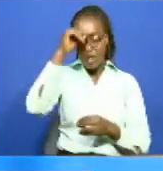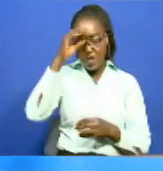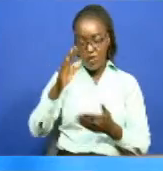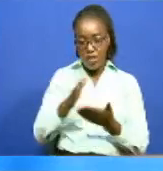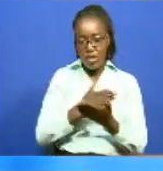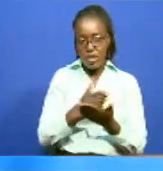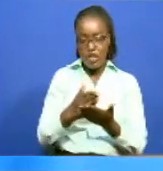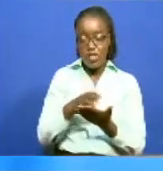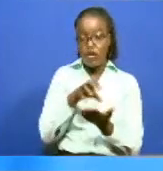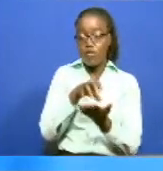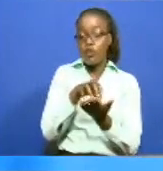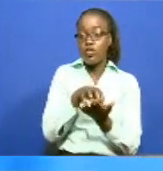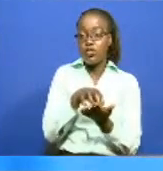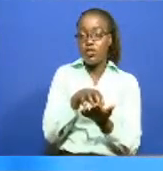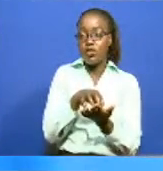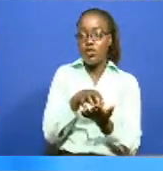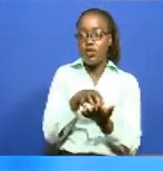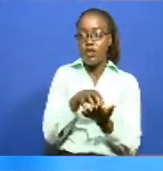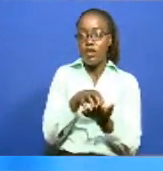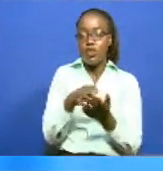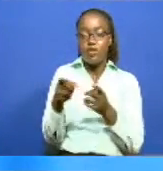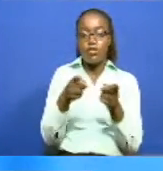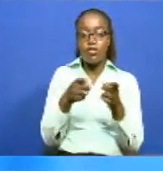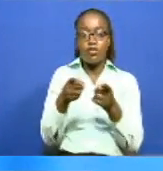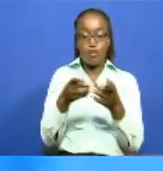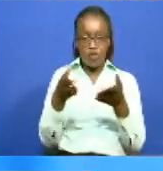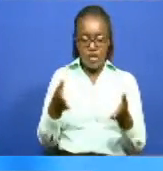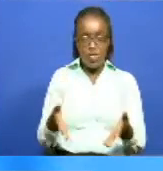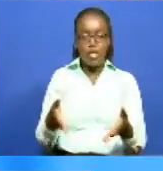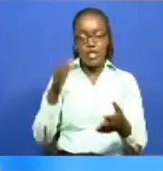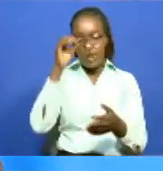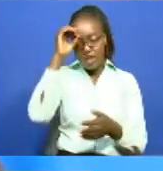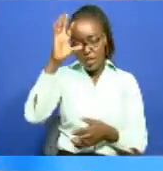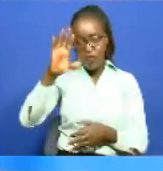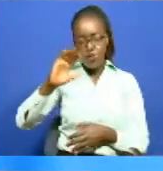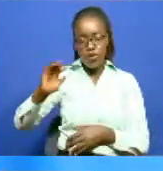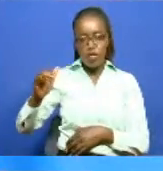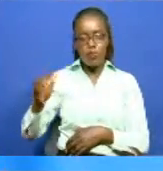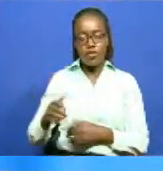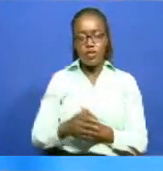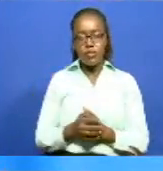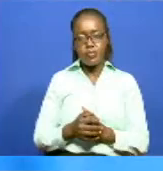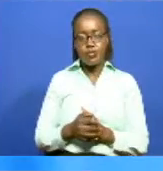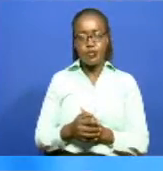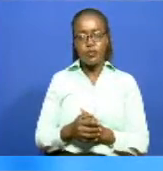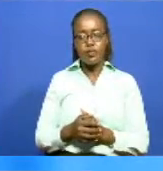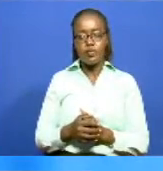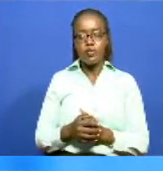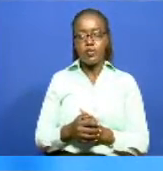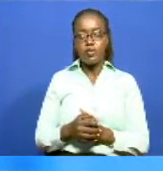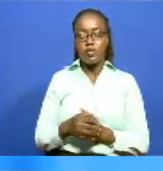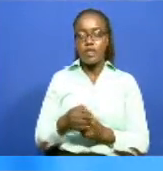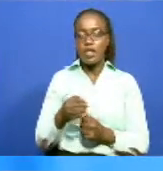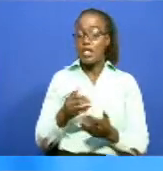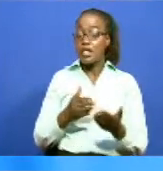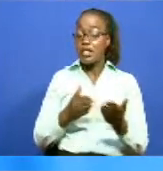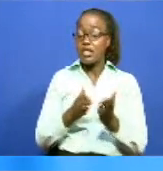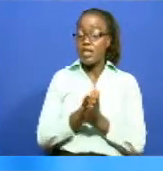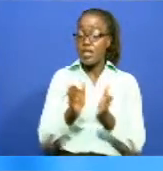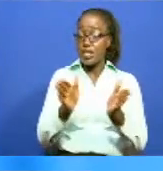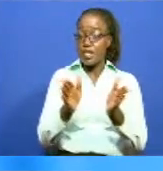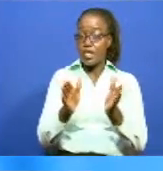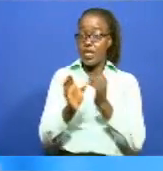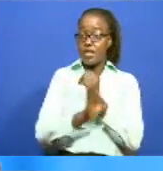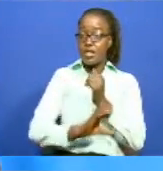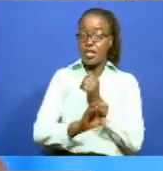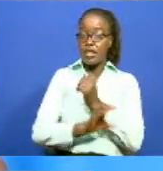that the condition is actually in control here in Kiambu County. We have noted, however, generally as a country over